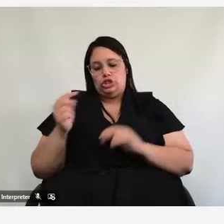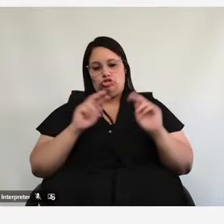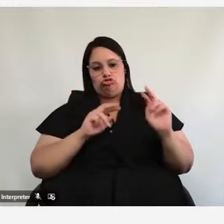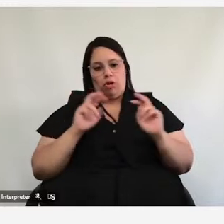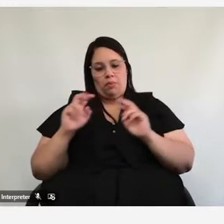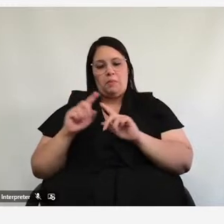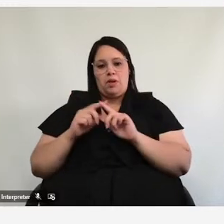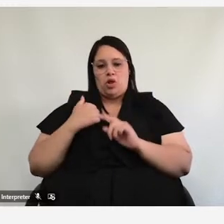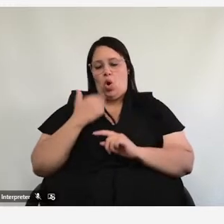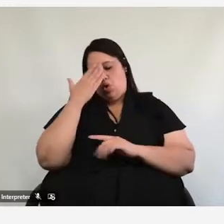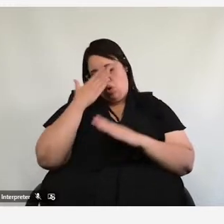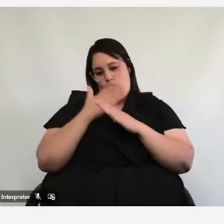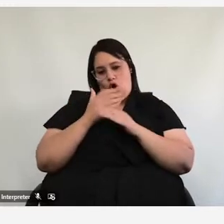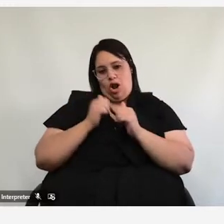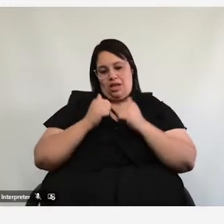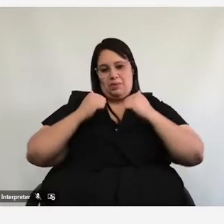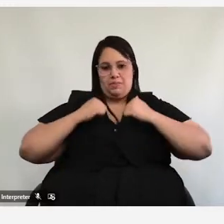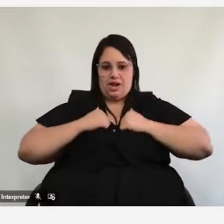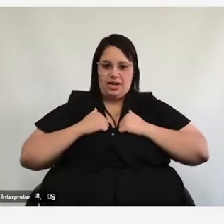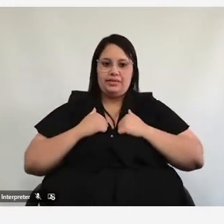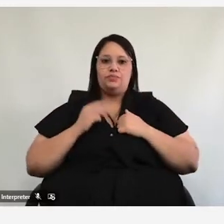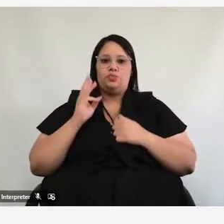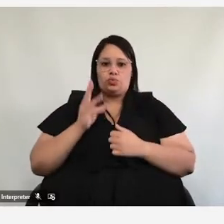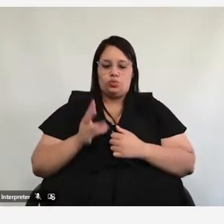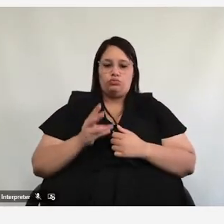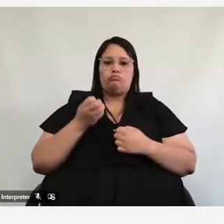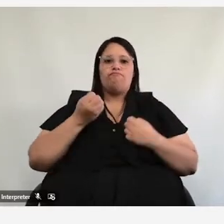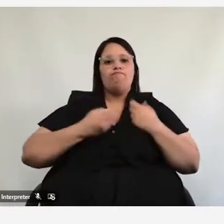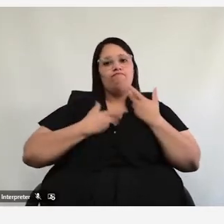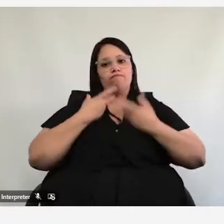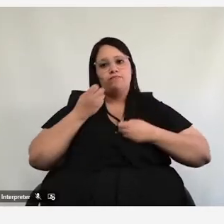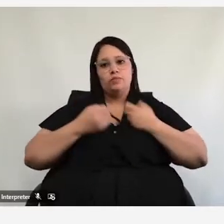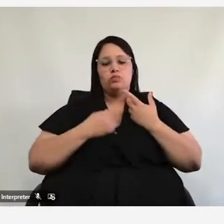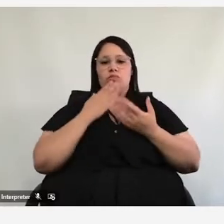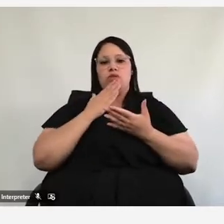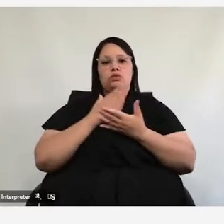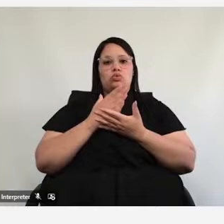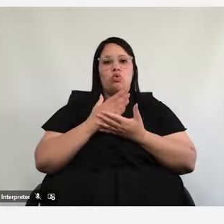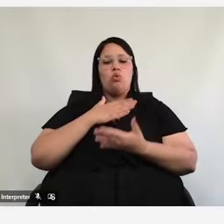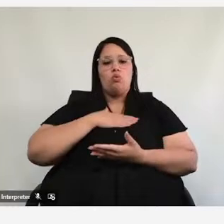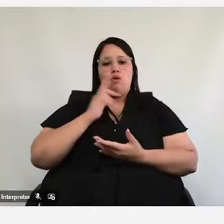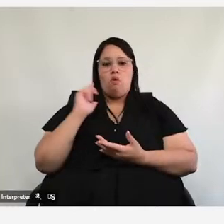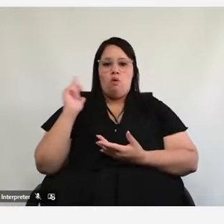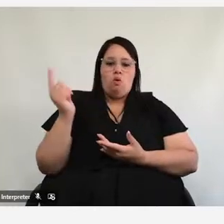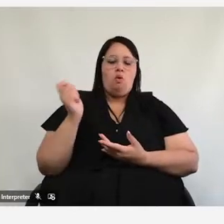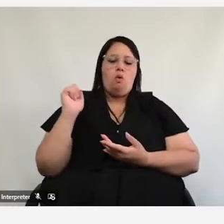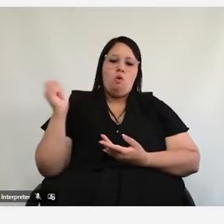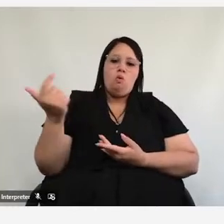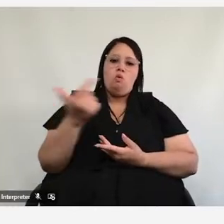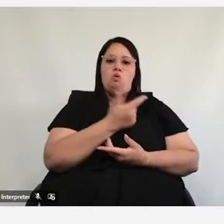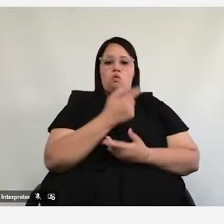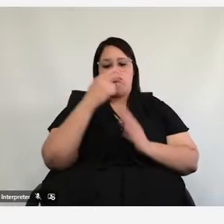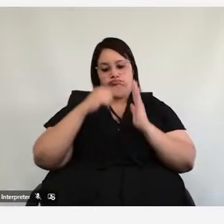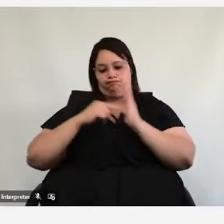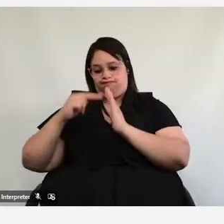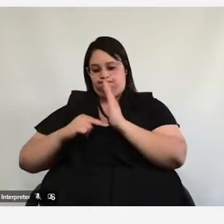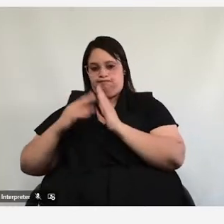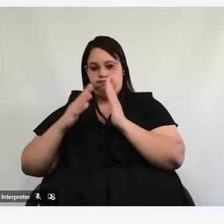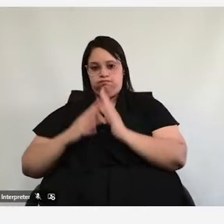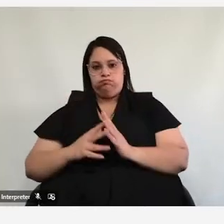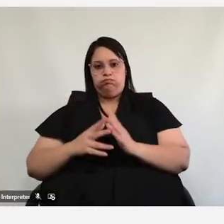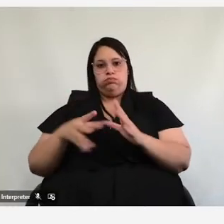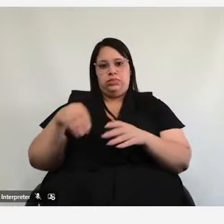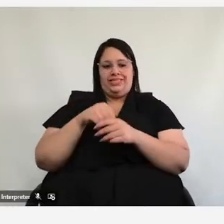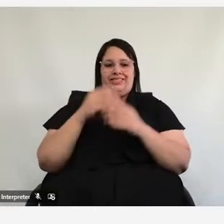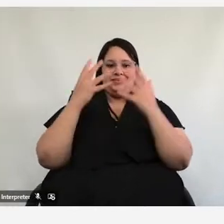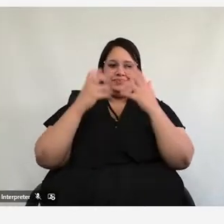my colleagues will also be quite robust in making sure that we all are readers within the budget